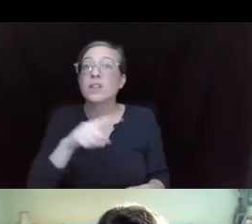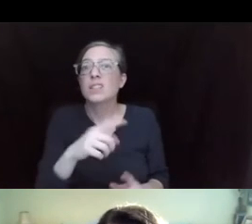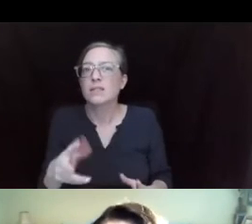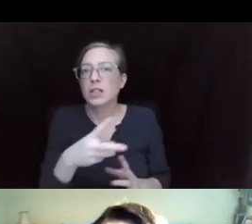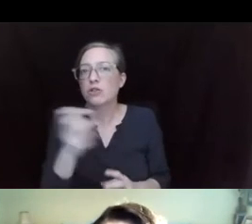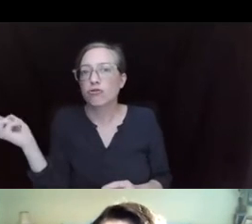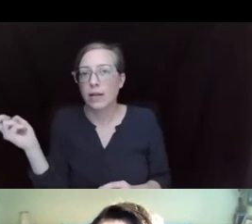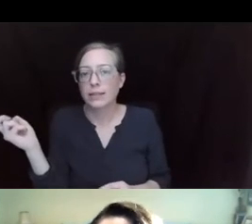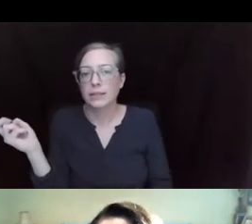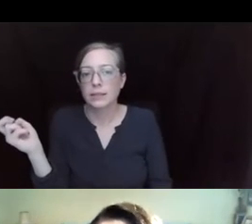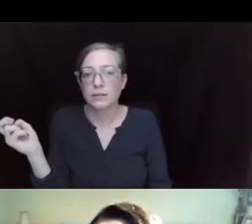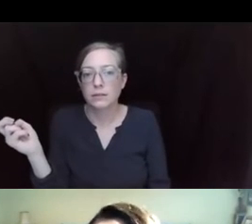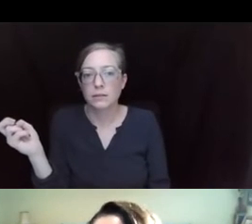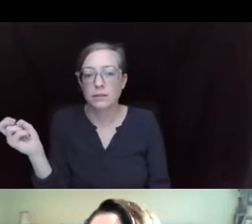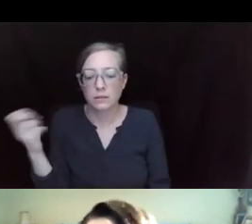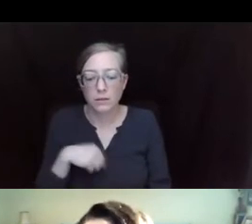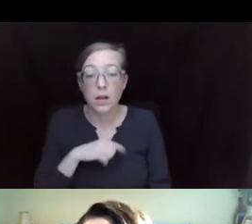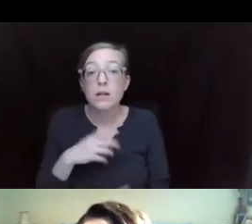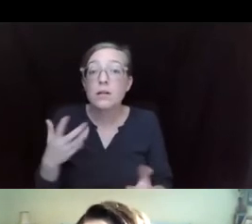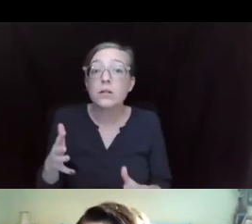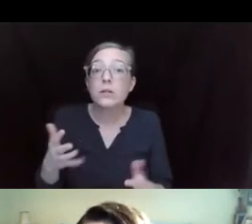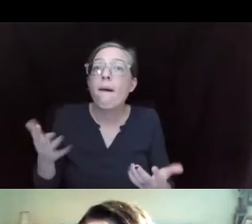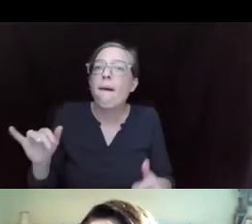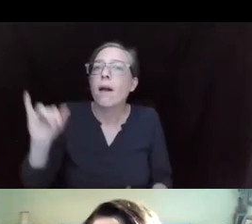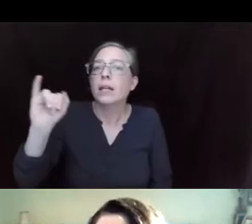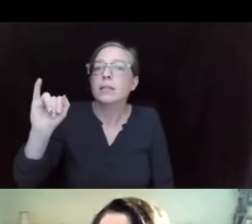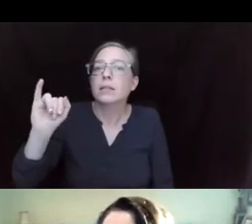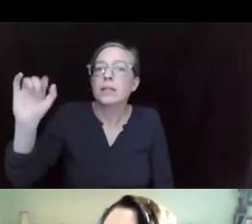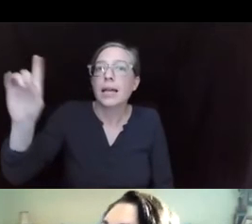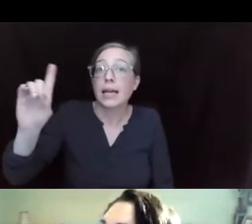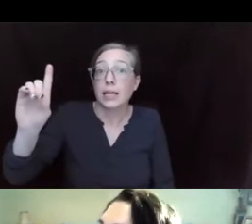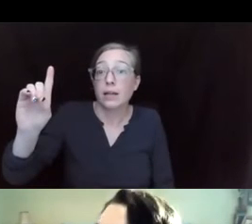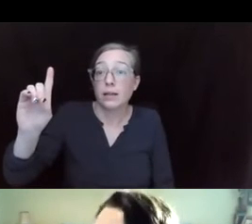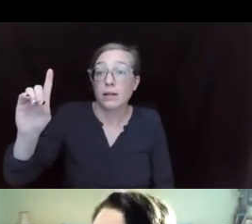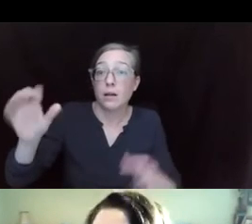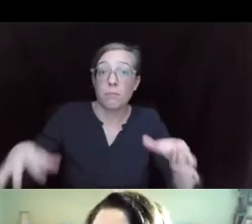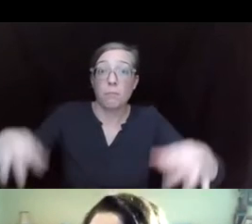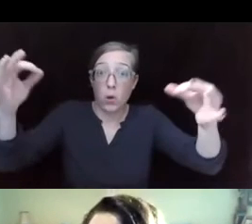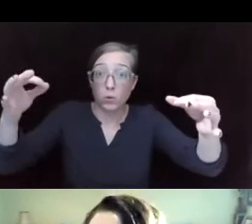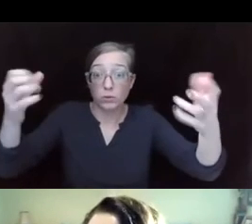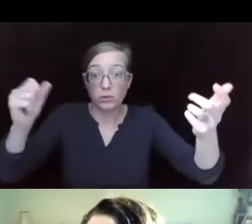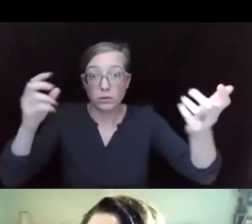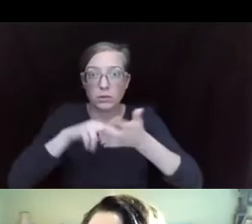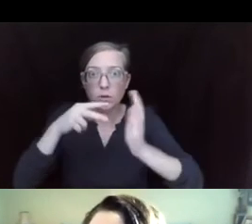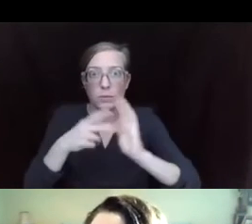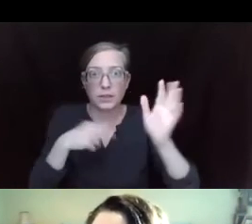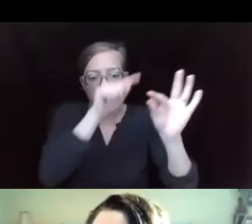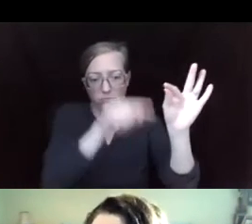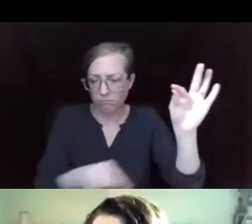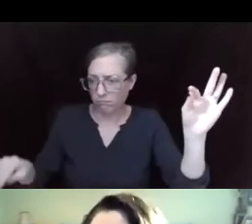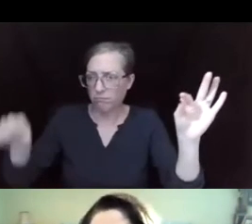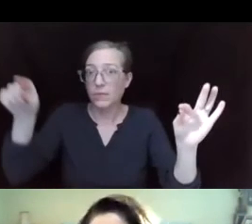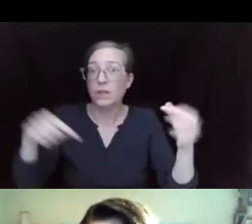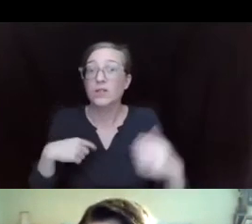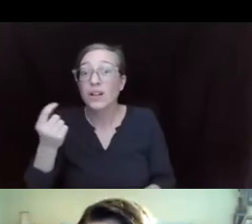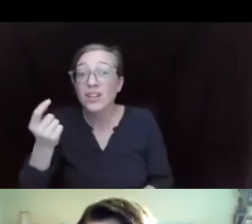with insulating poles, I just added empirical electrokinetic condition just to acknowledge that a little bit of accuracy is